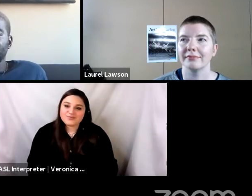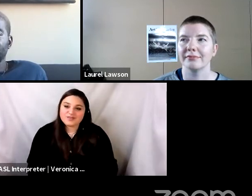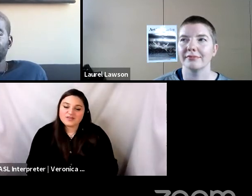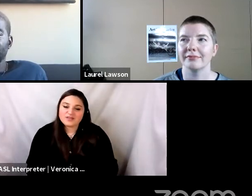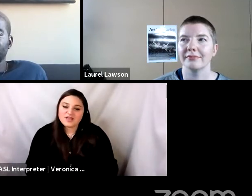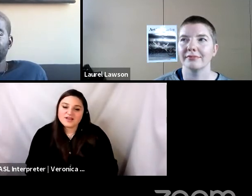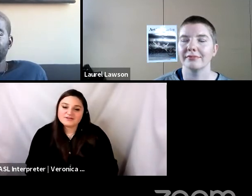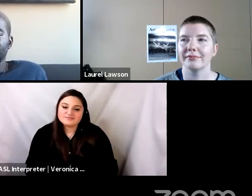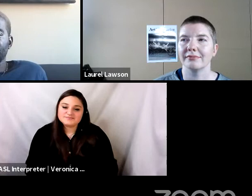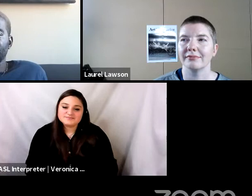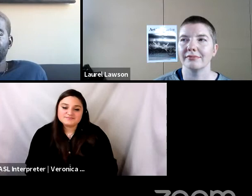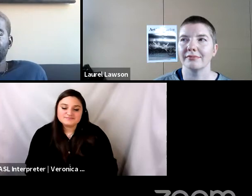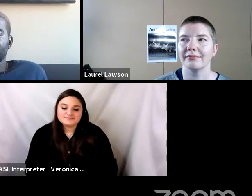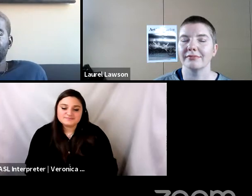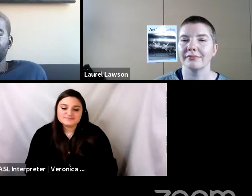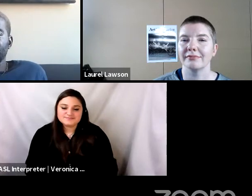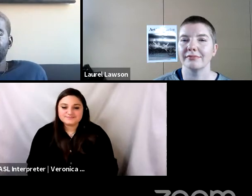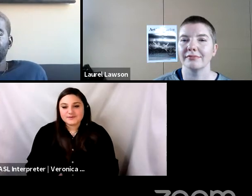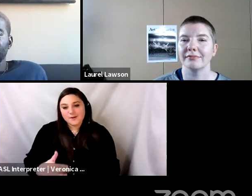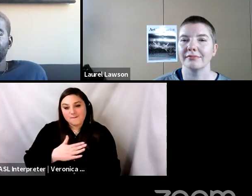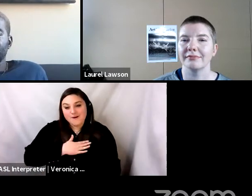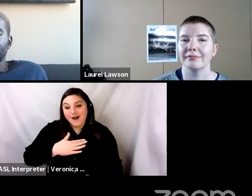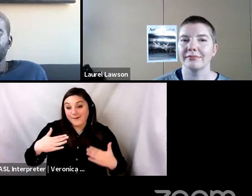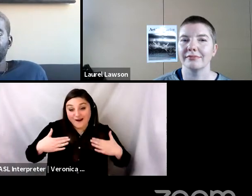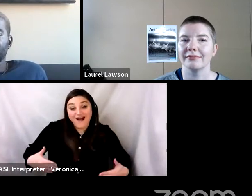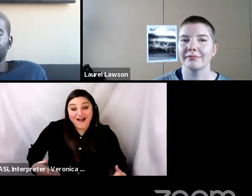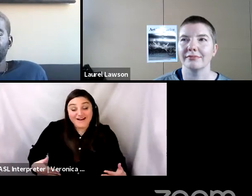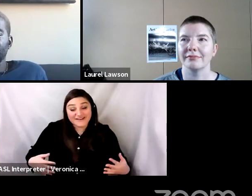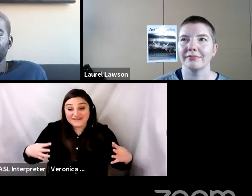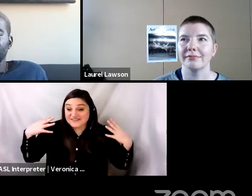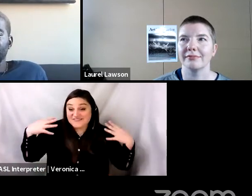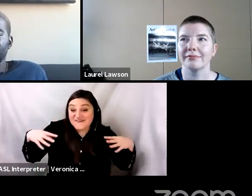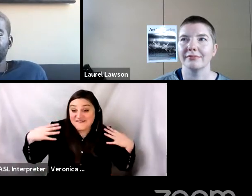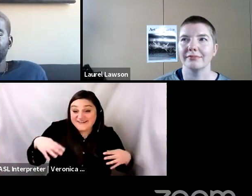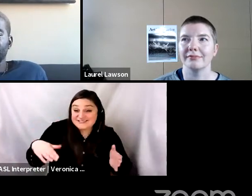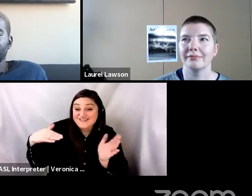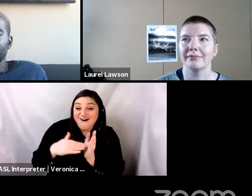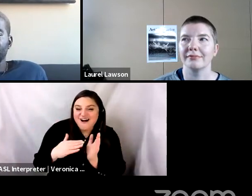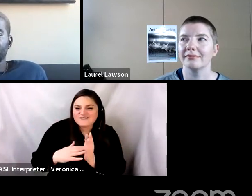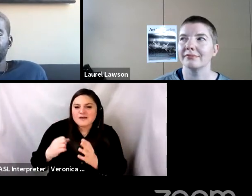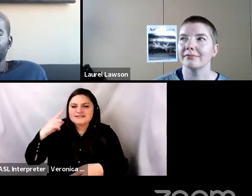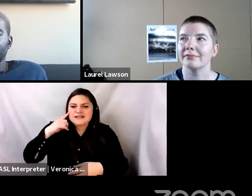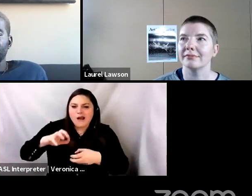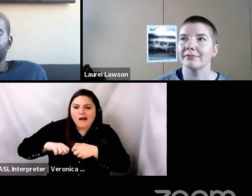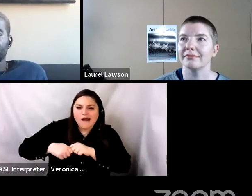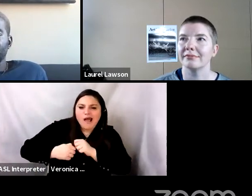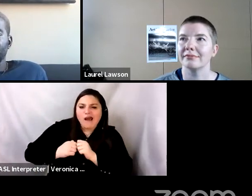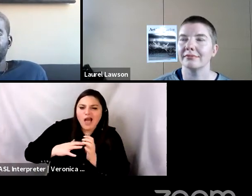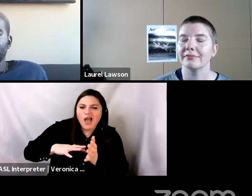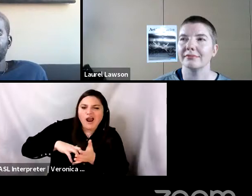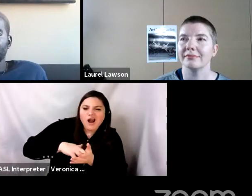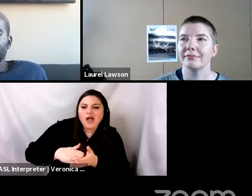like my bones and joints often make lots of different sounds, like crackling sounds, and